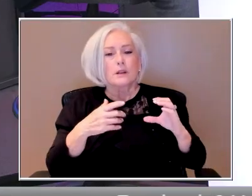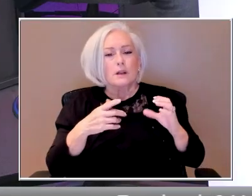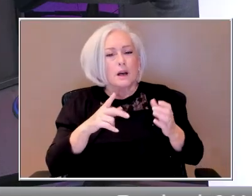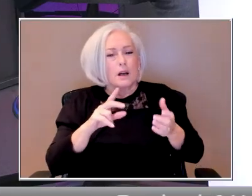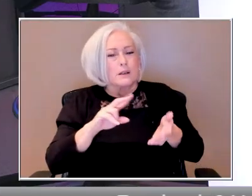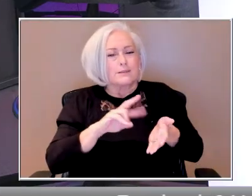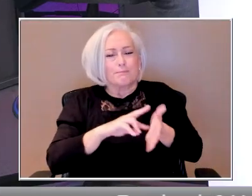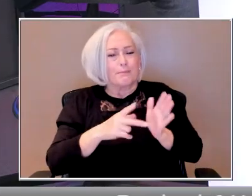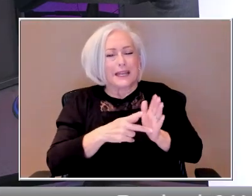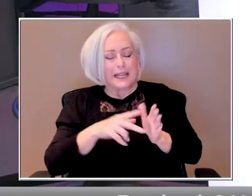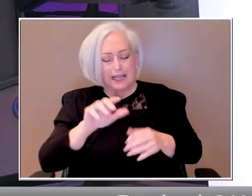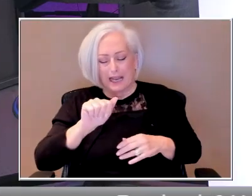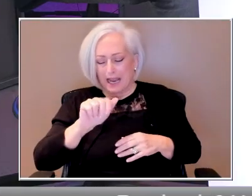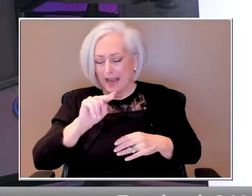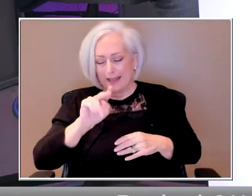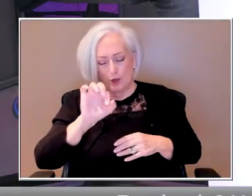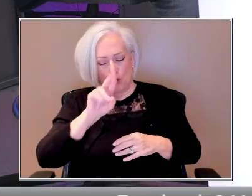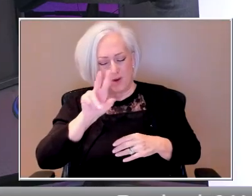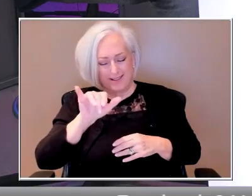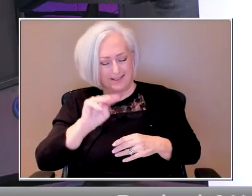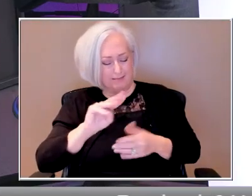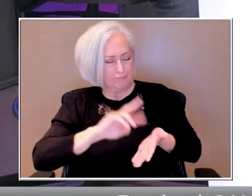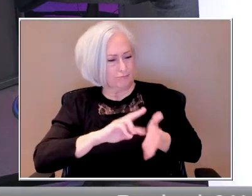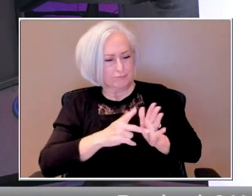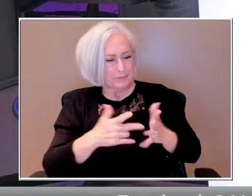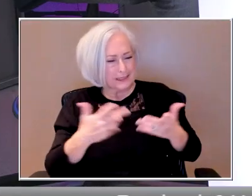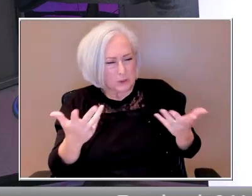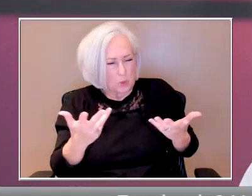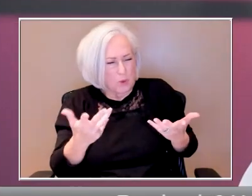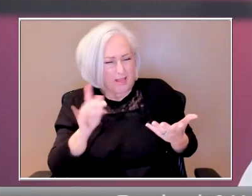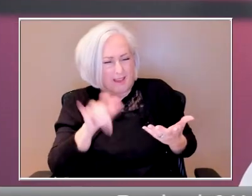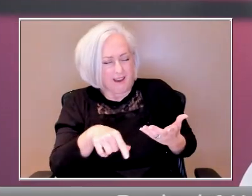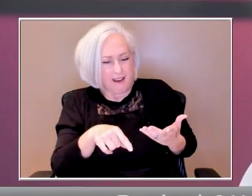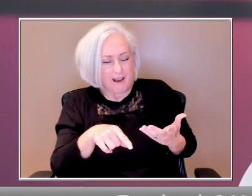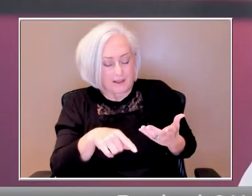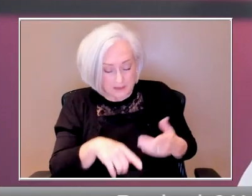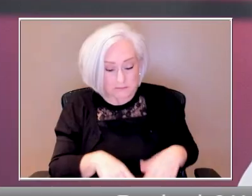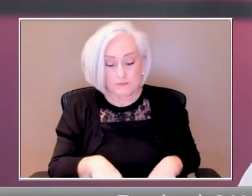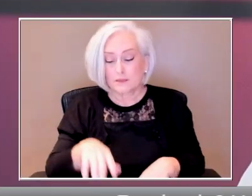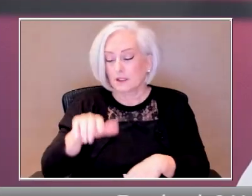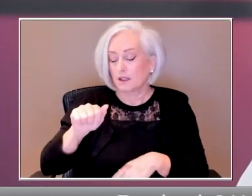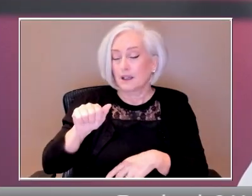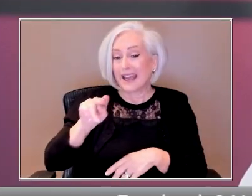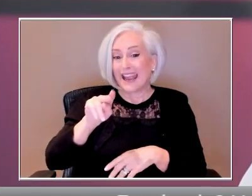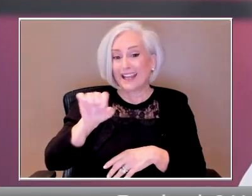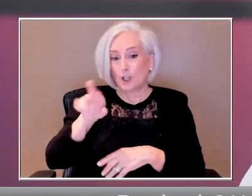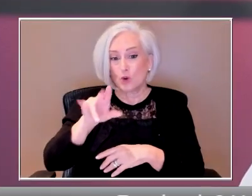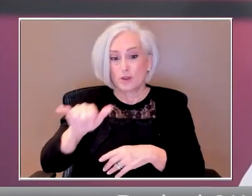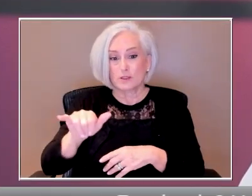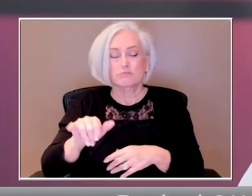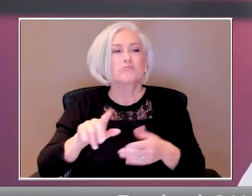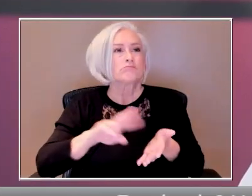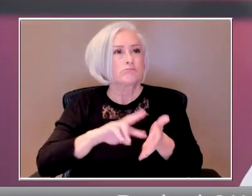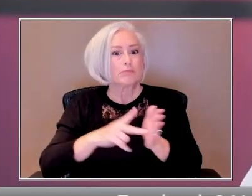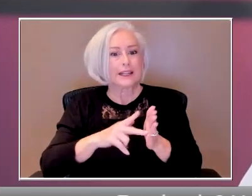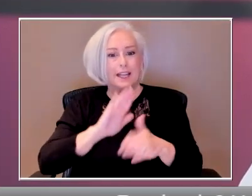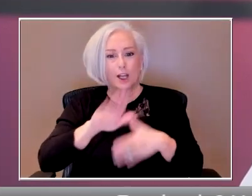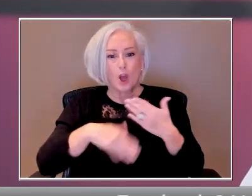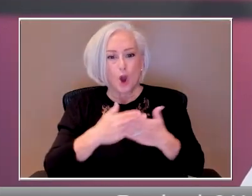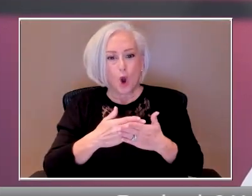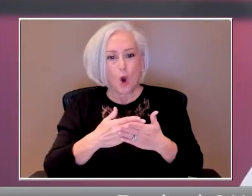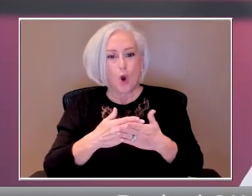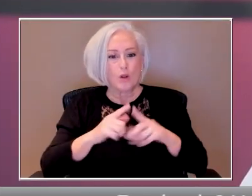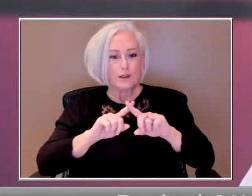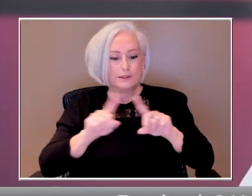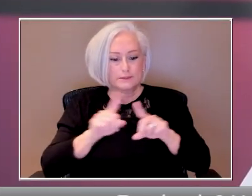explain an aneurysm to someone who doesn't know what that is? So all vessels in the body come in many shapes and sizes, and it's not